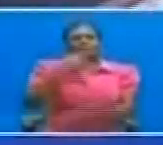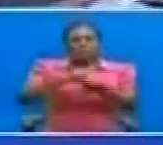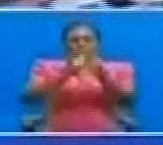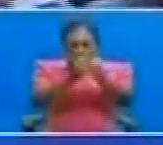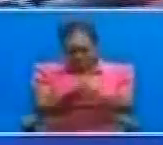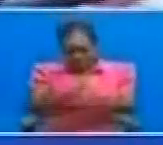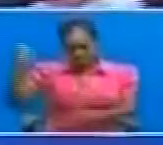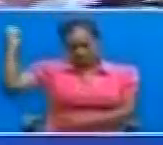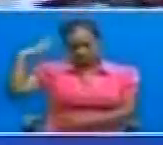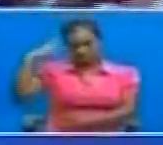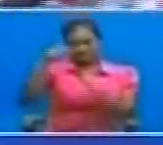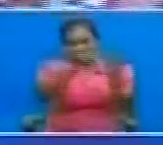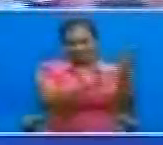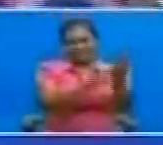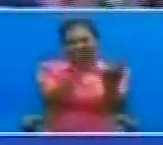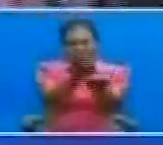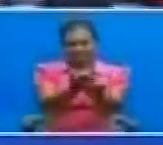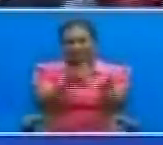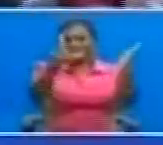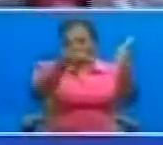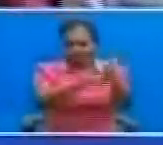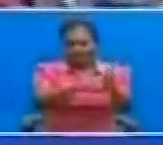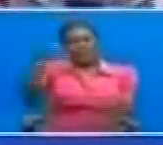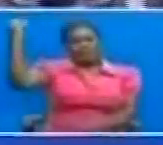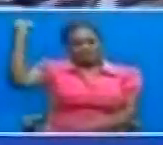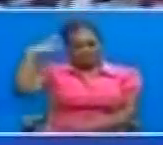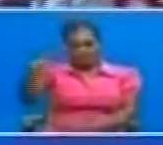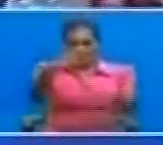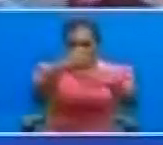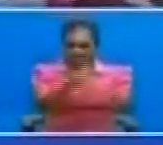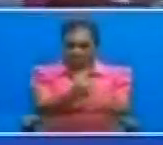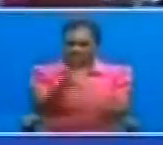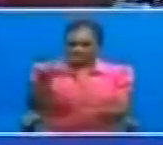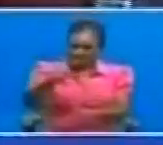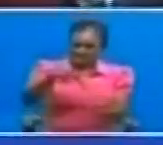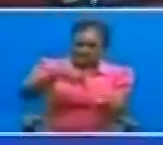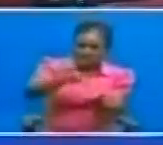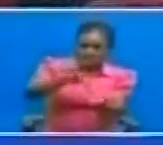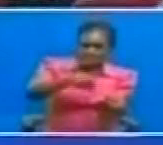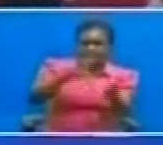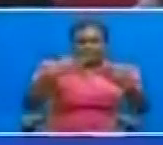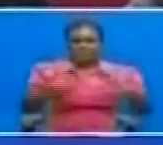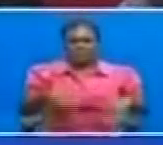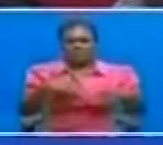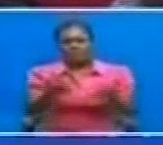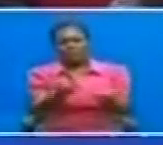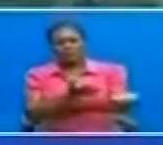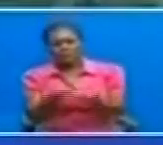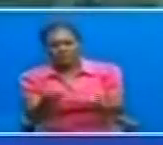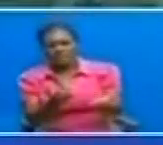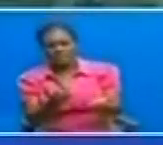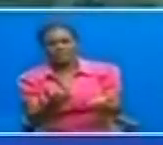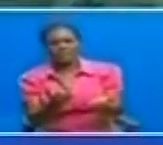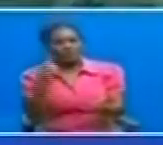current Energy Act. If the proposal becomes law, the power distributor will be required to compensate domestic, business and industrial